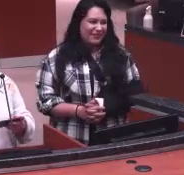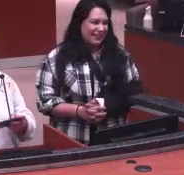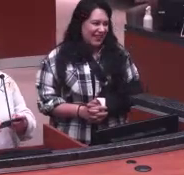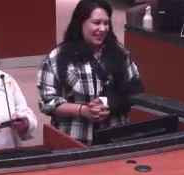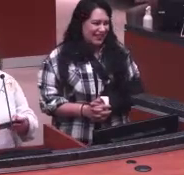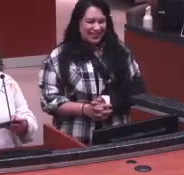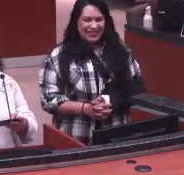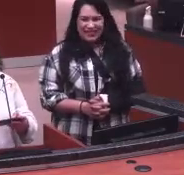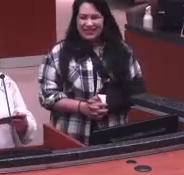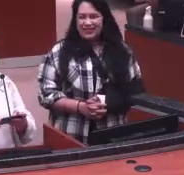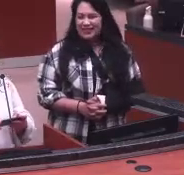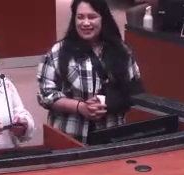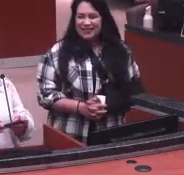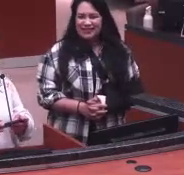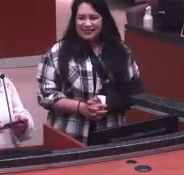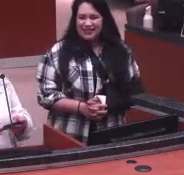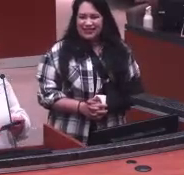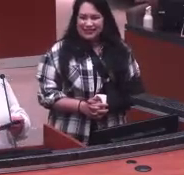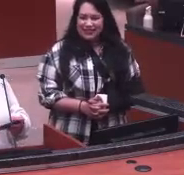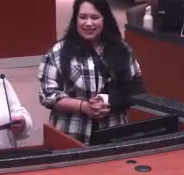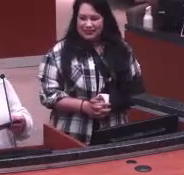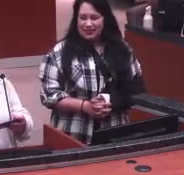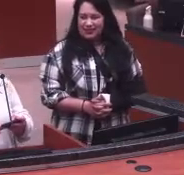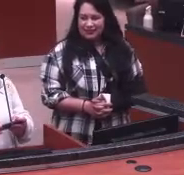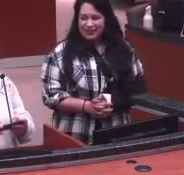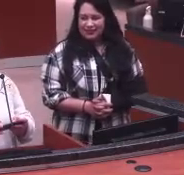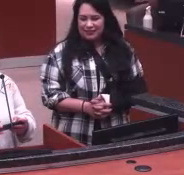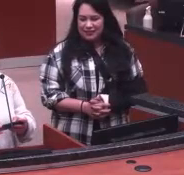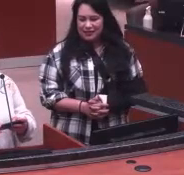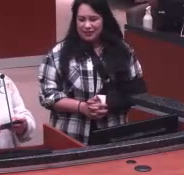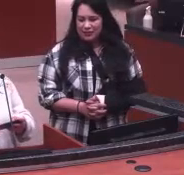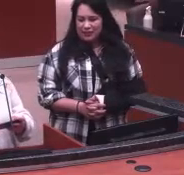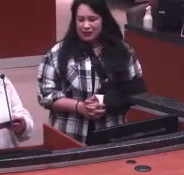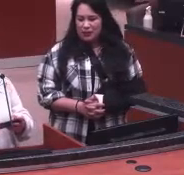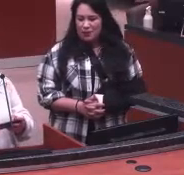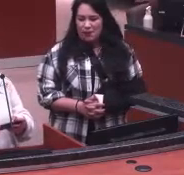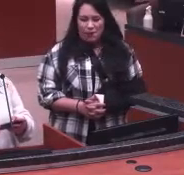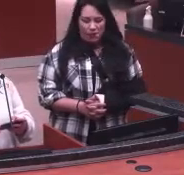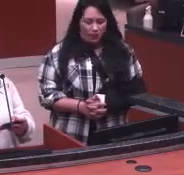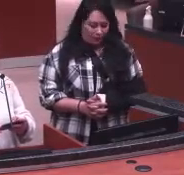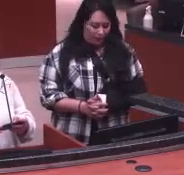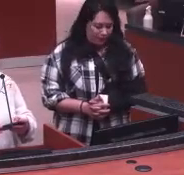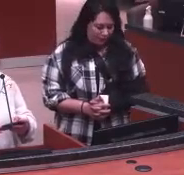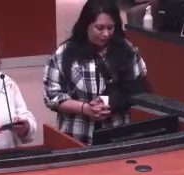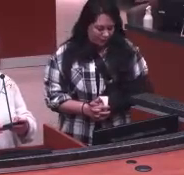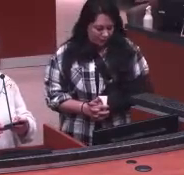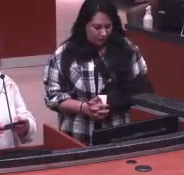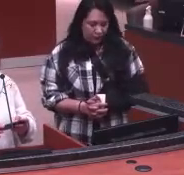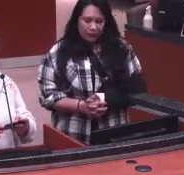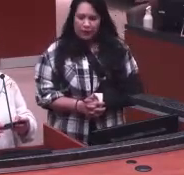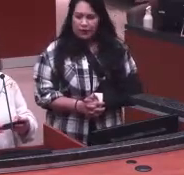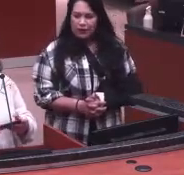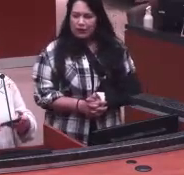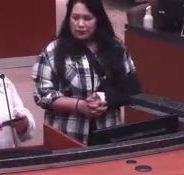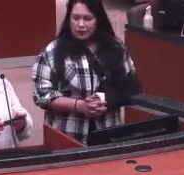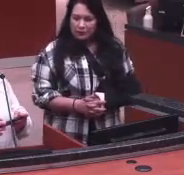Friday for our final Equity Advisory Committee meeting of the year, where we will provide a more detailed presentation